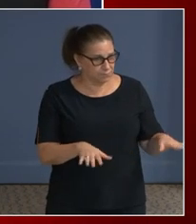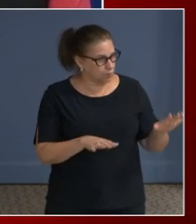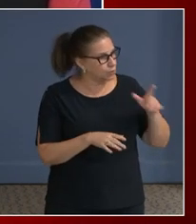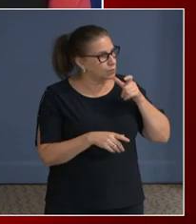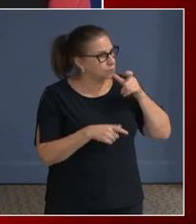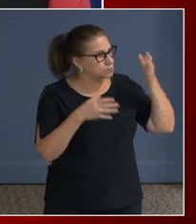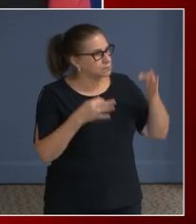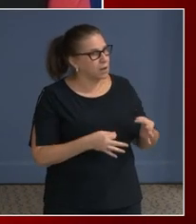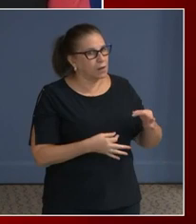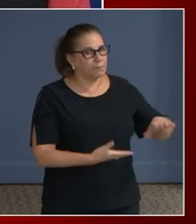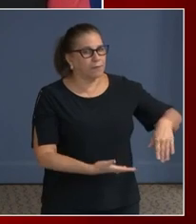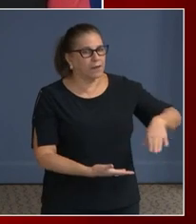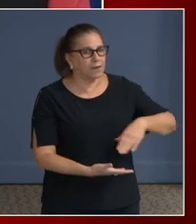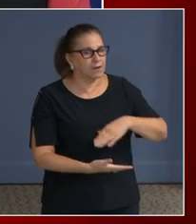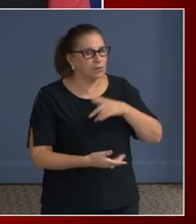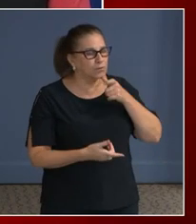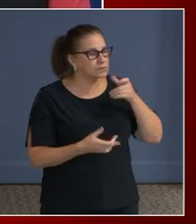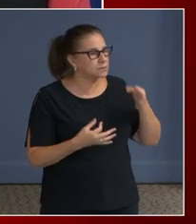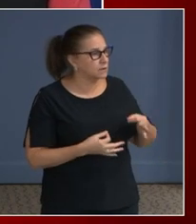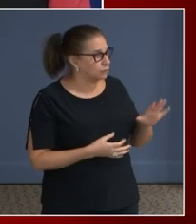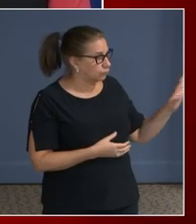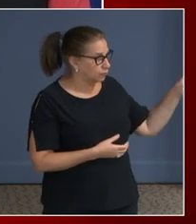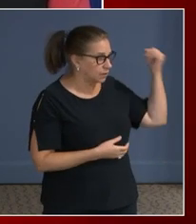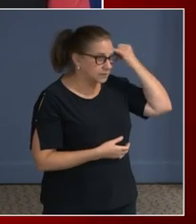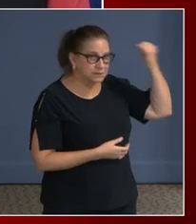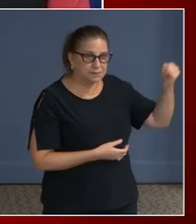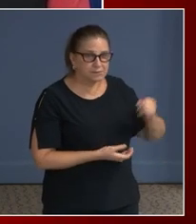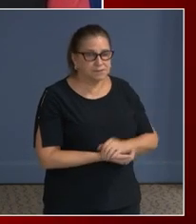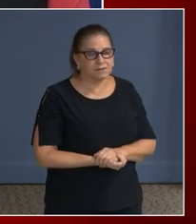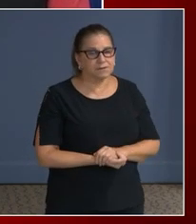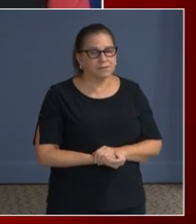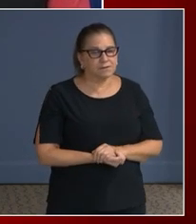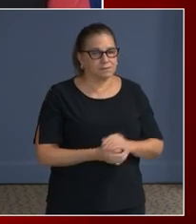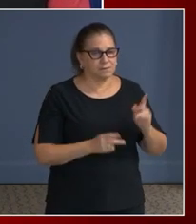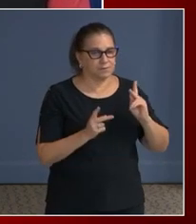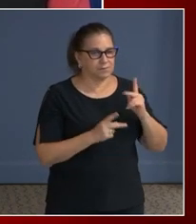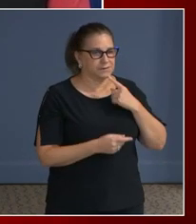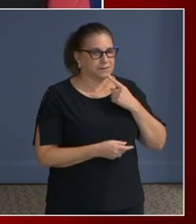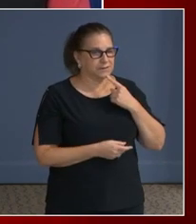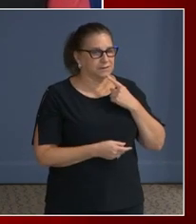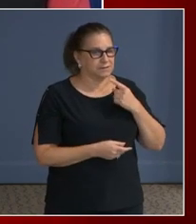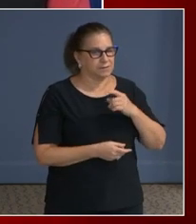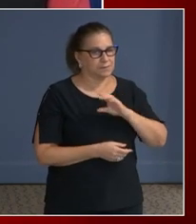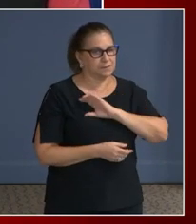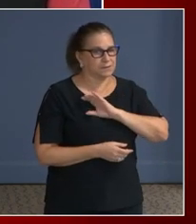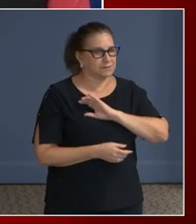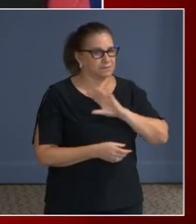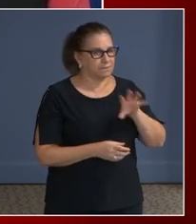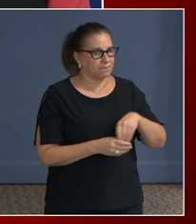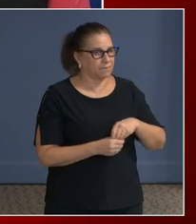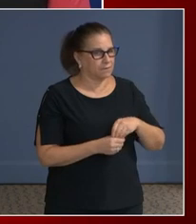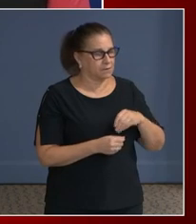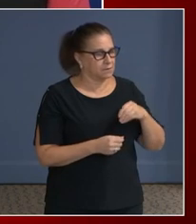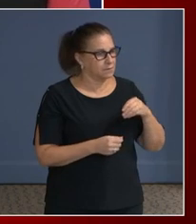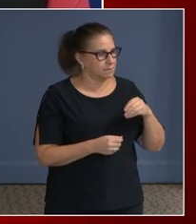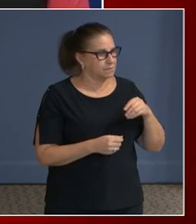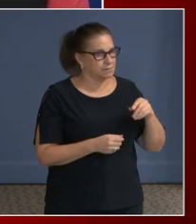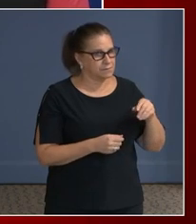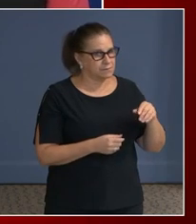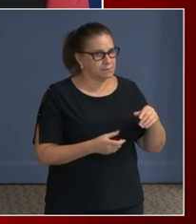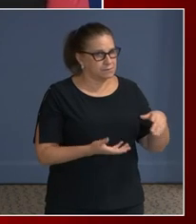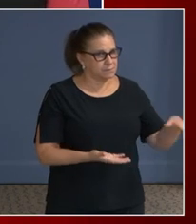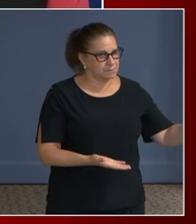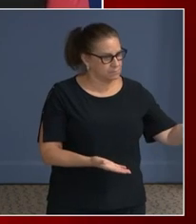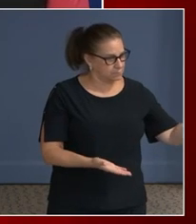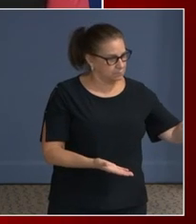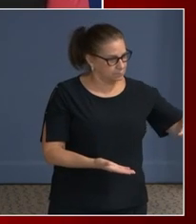about. What are you talking about? There's accusations that police were involved in clearing Black Lives Matter. I don't have any knowledge